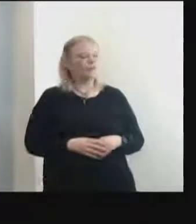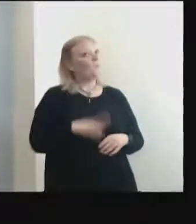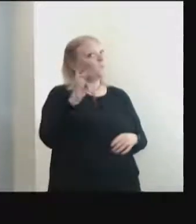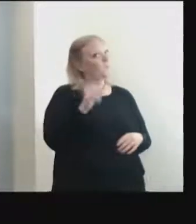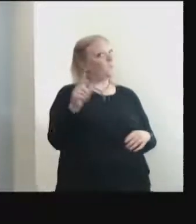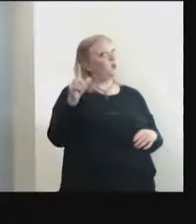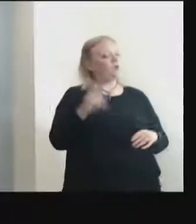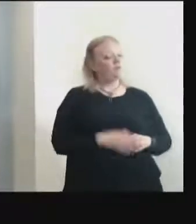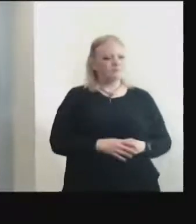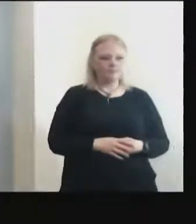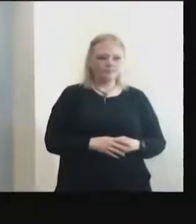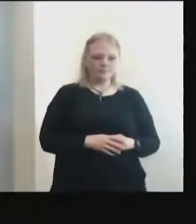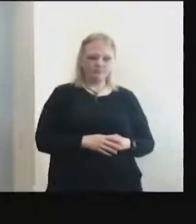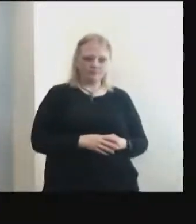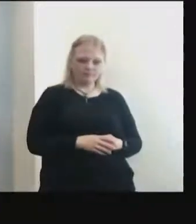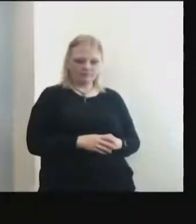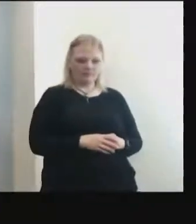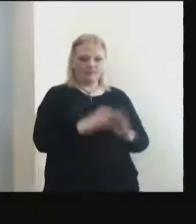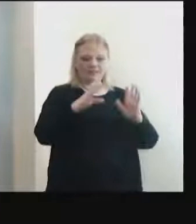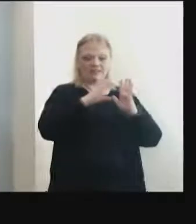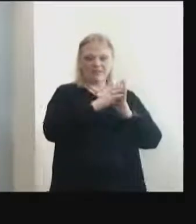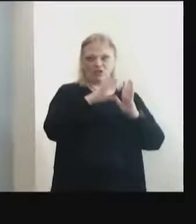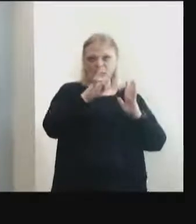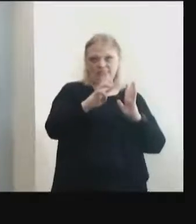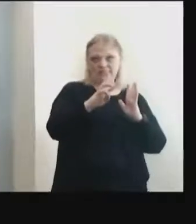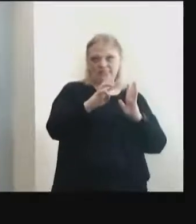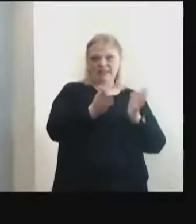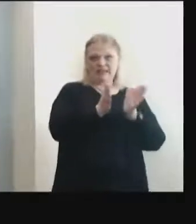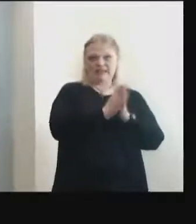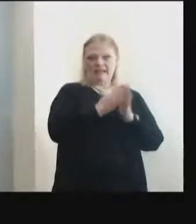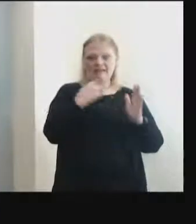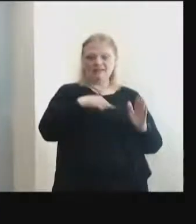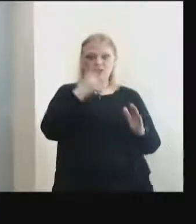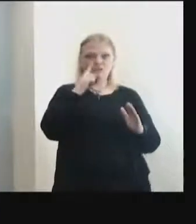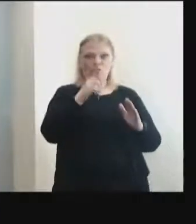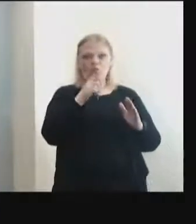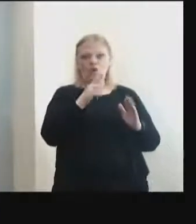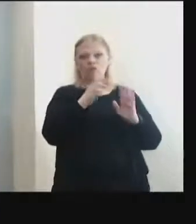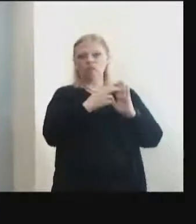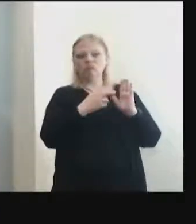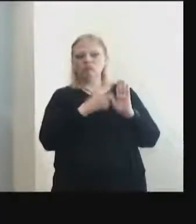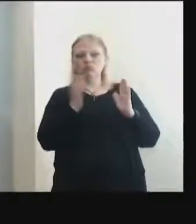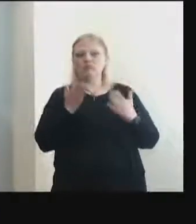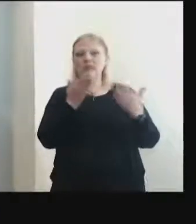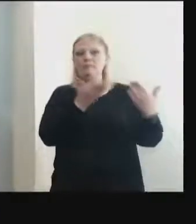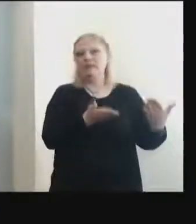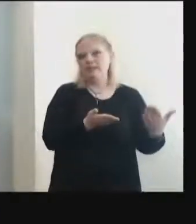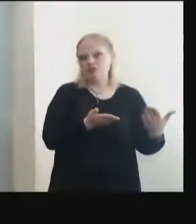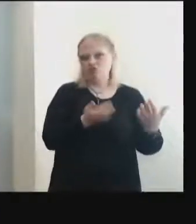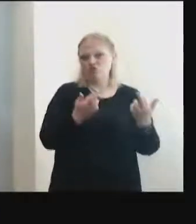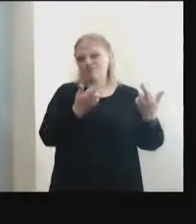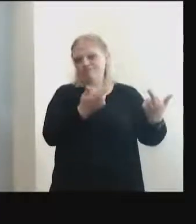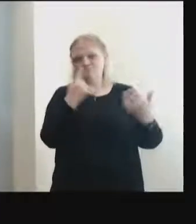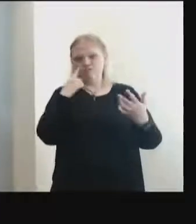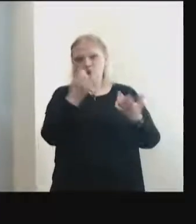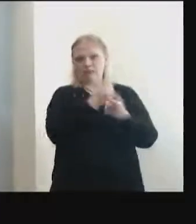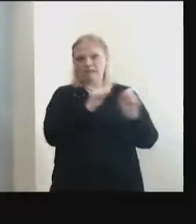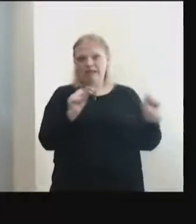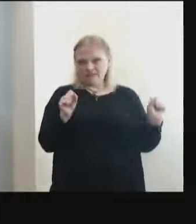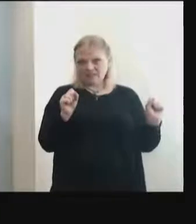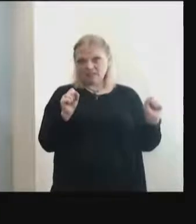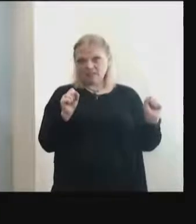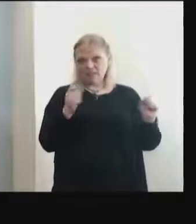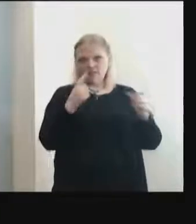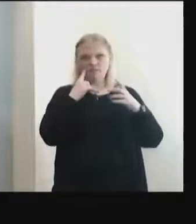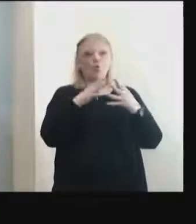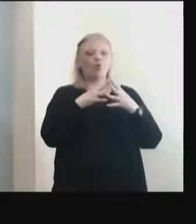Well, Section 6 asked us for our guidance about what our recommendations were for about the safety